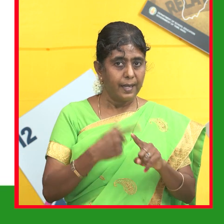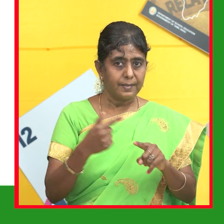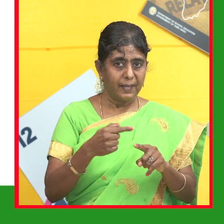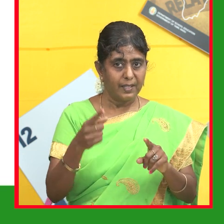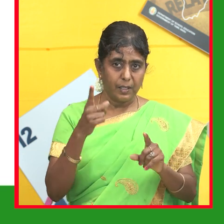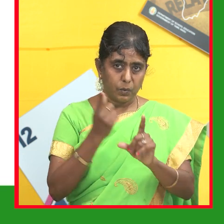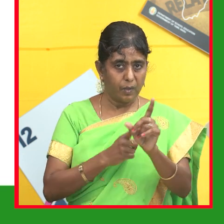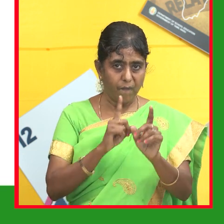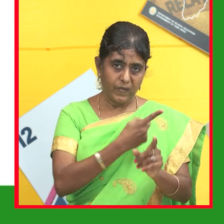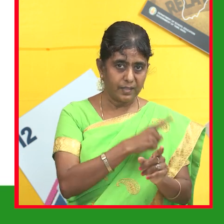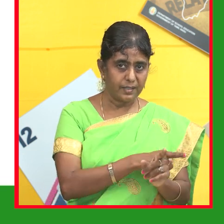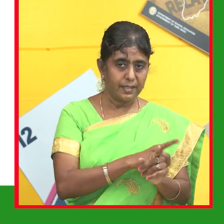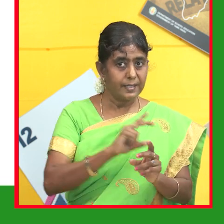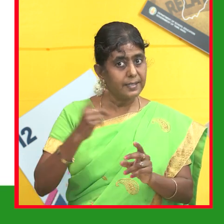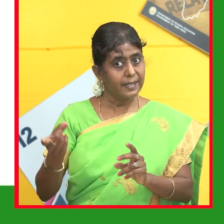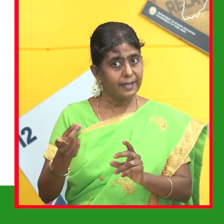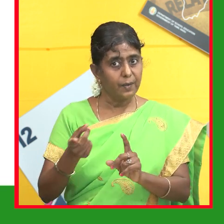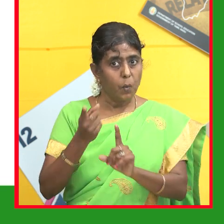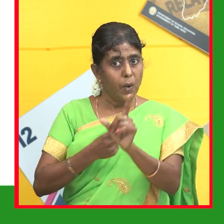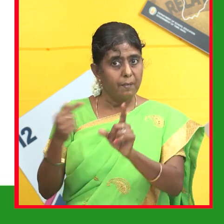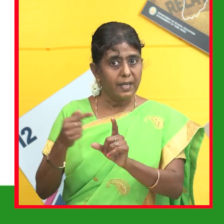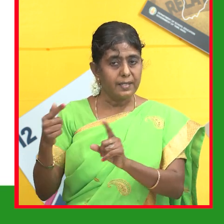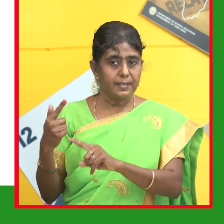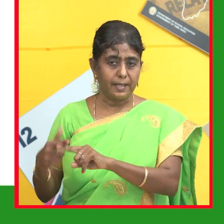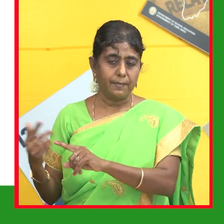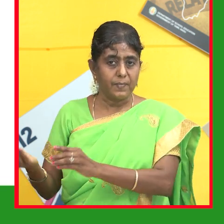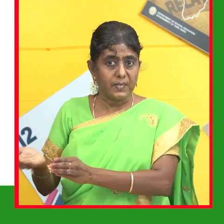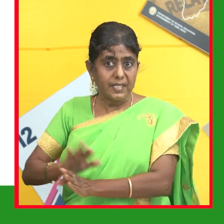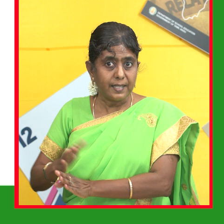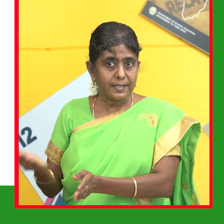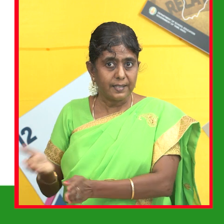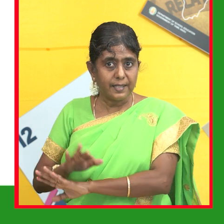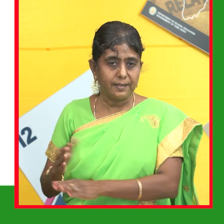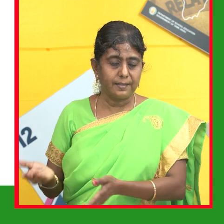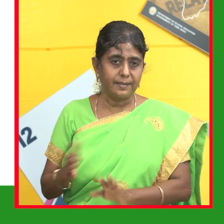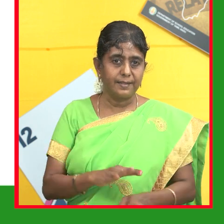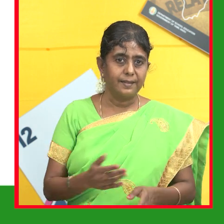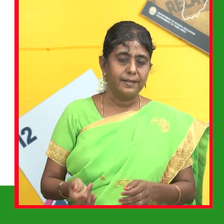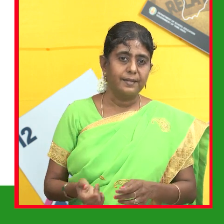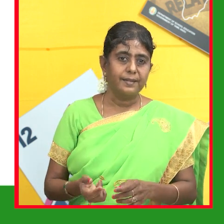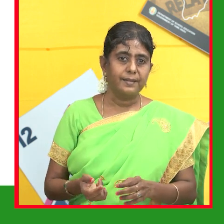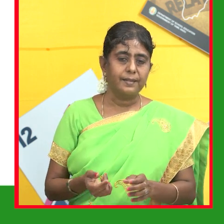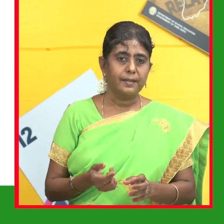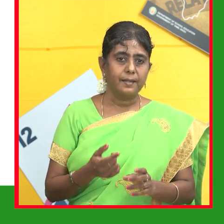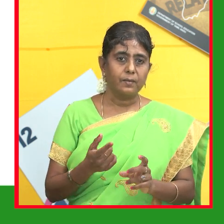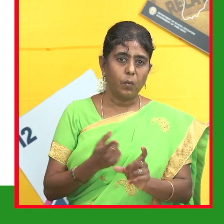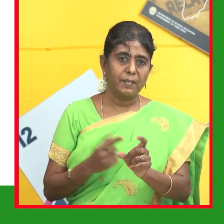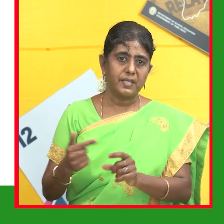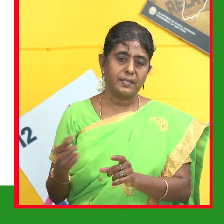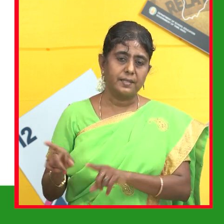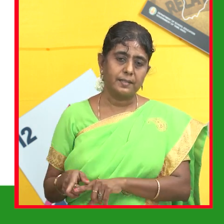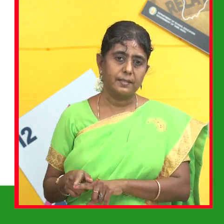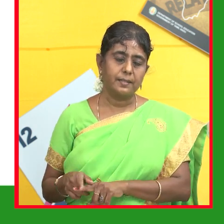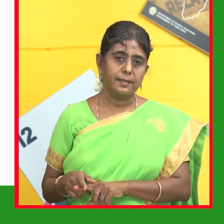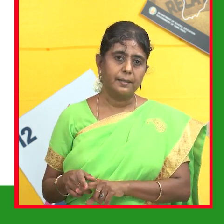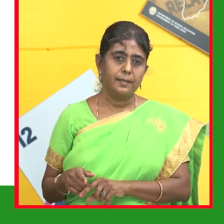minus y in the first expression. In the second expression it is y minus x. You see the denominators, one is x minus y, another is y